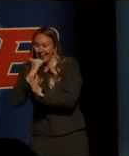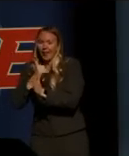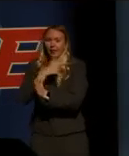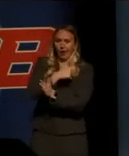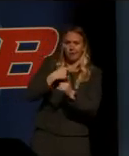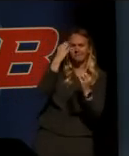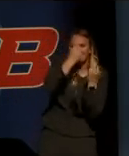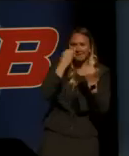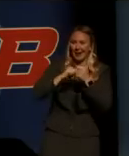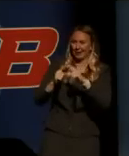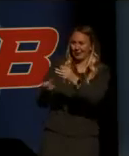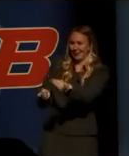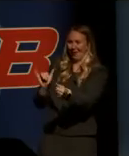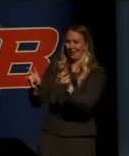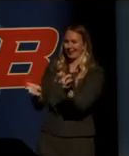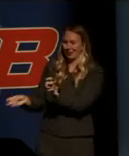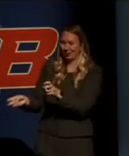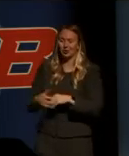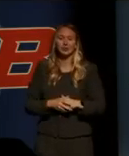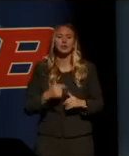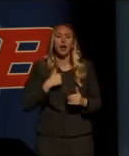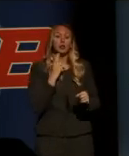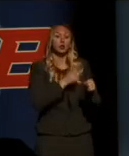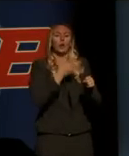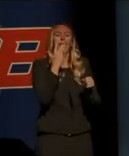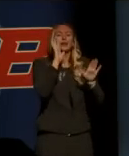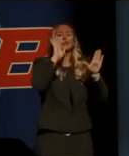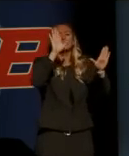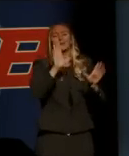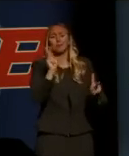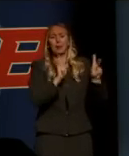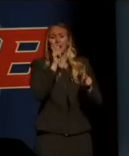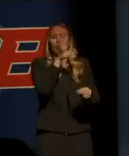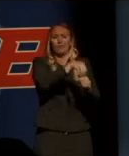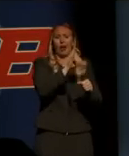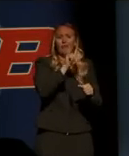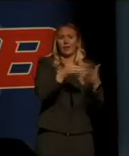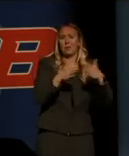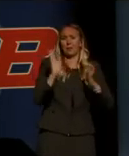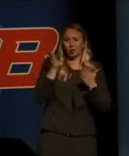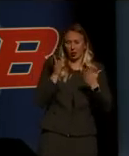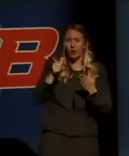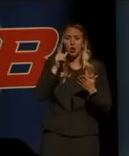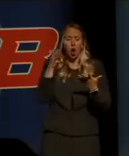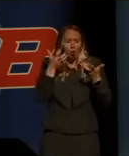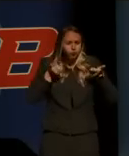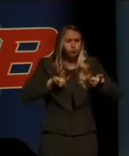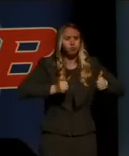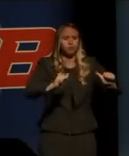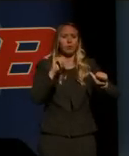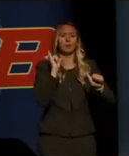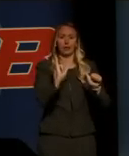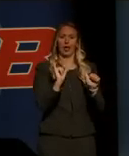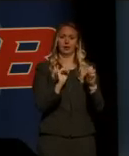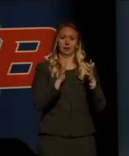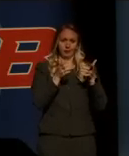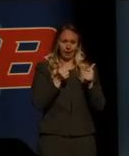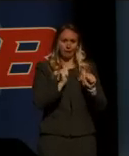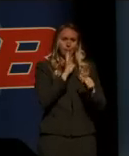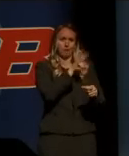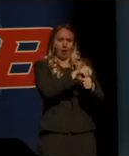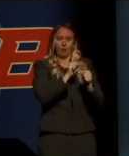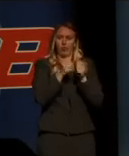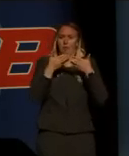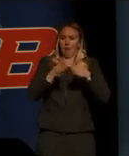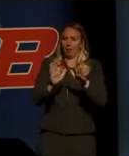because of the phenomenal people in the School of Public Service who are pioneering these efforts in public work. Thanks, and